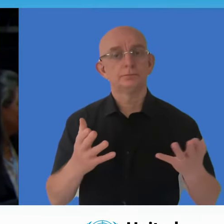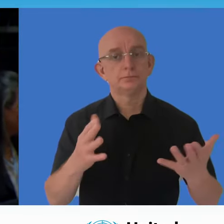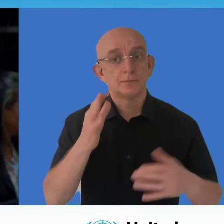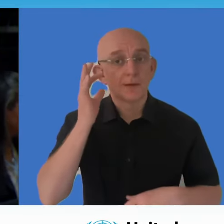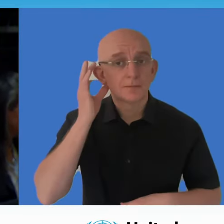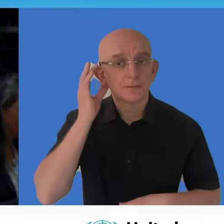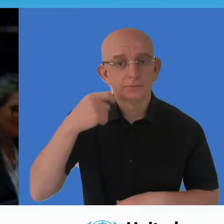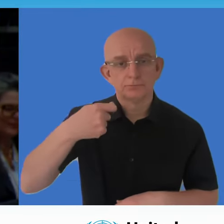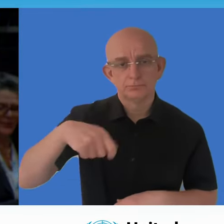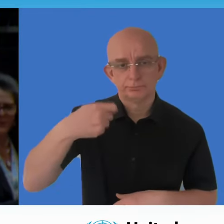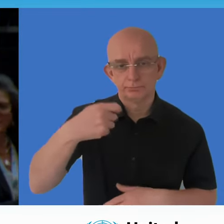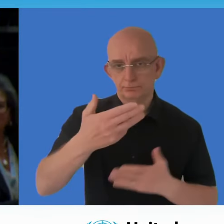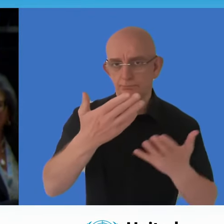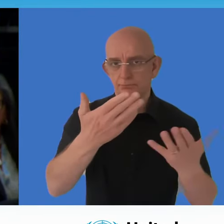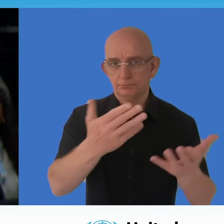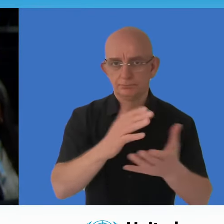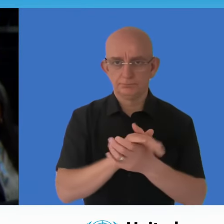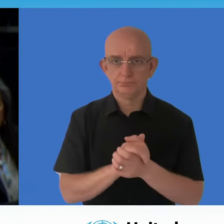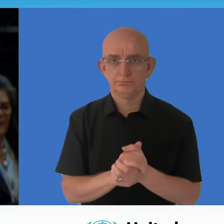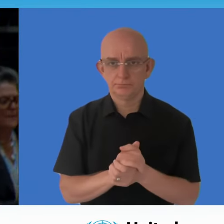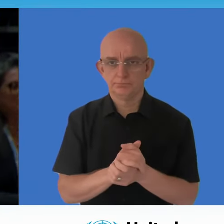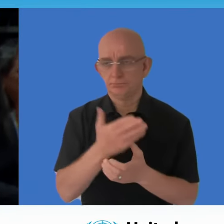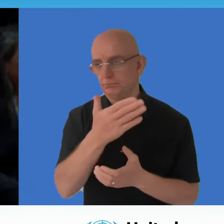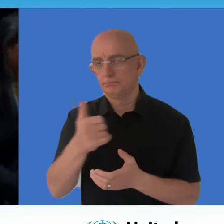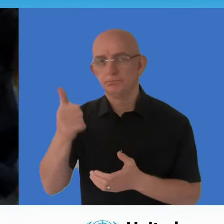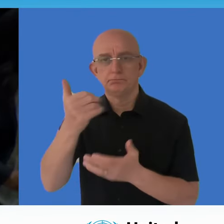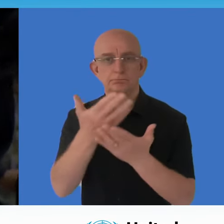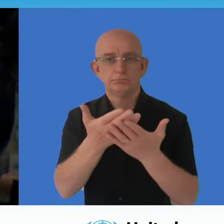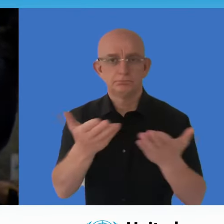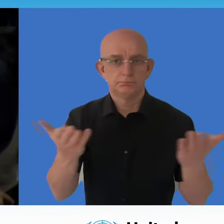Narváez, esteemed youth leaders,